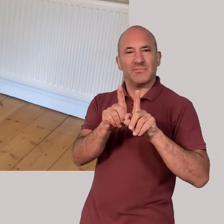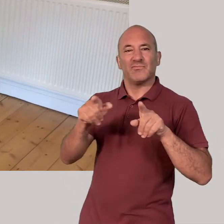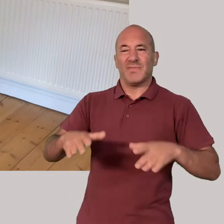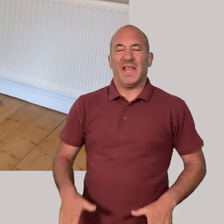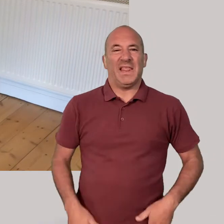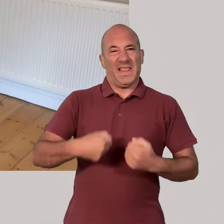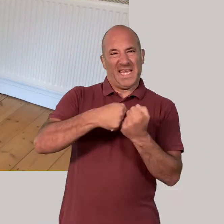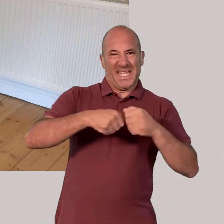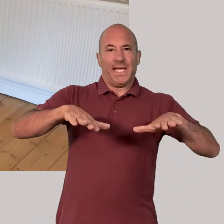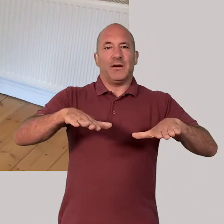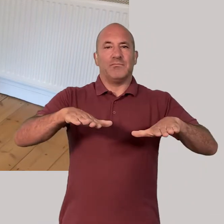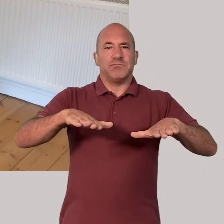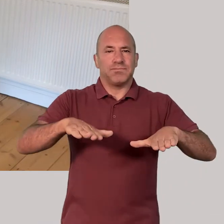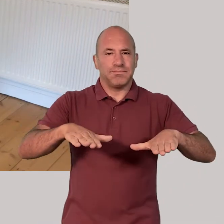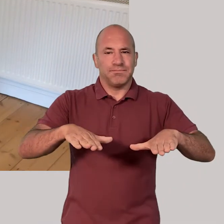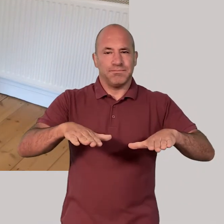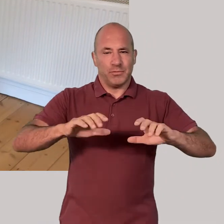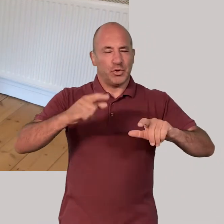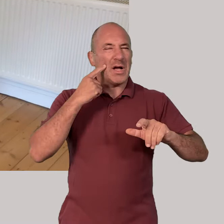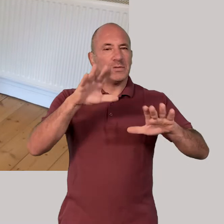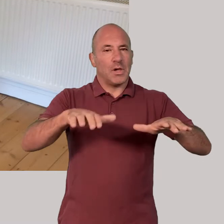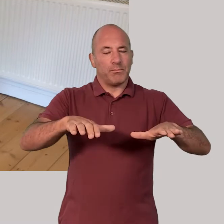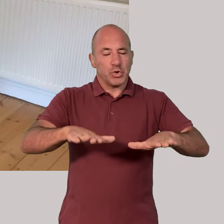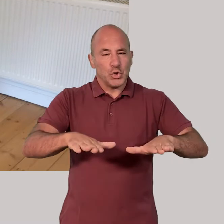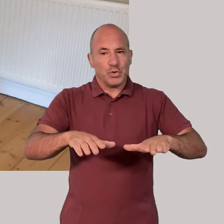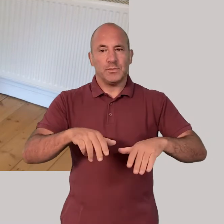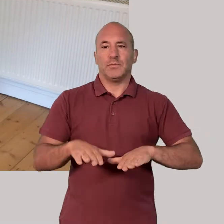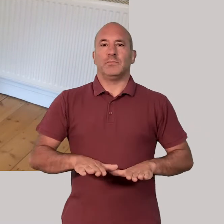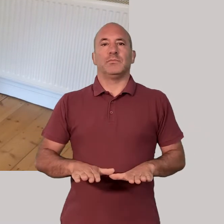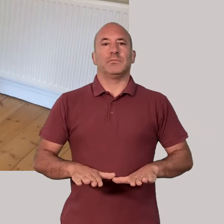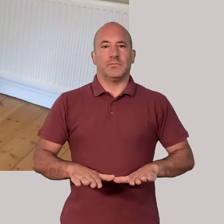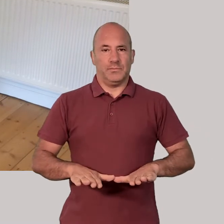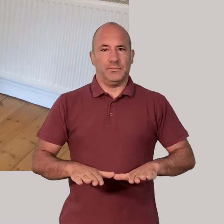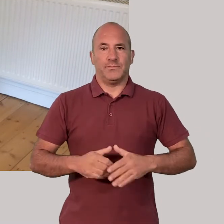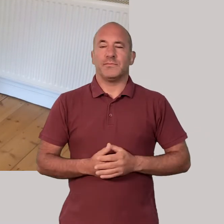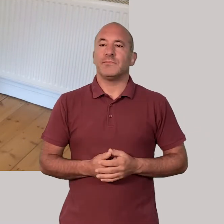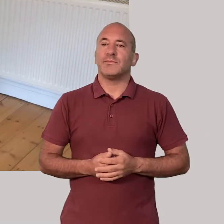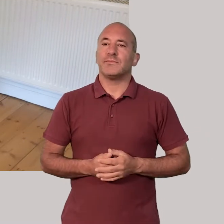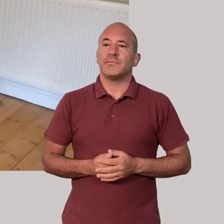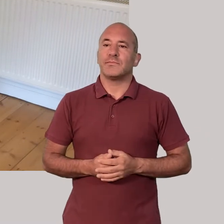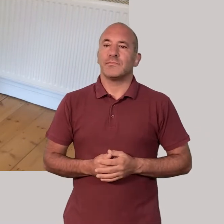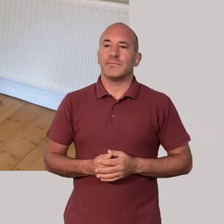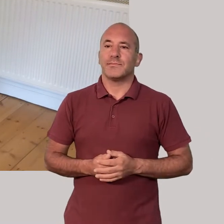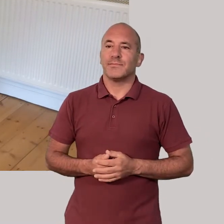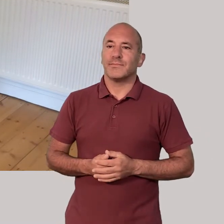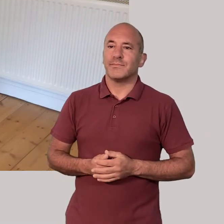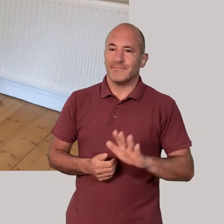sides and just press gently down on their knees to help them get a bit of weight into their feet.